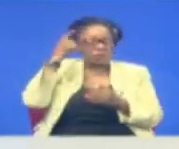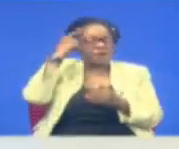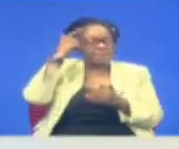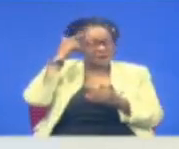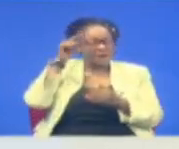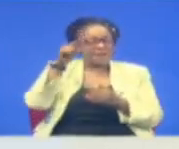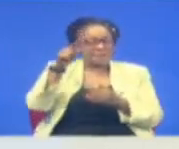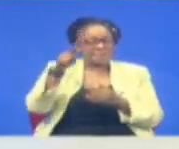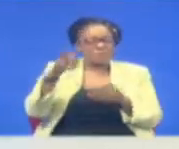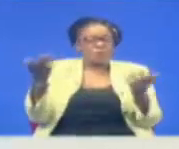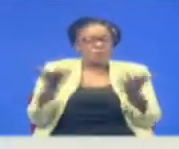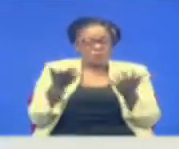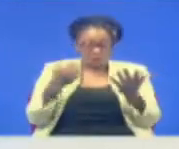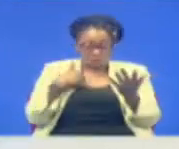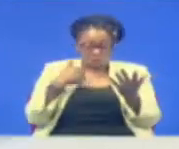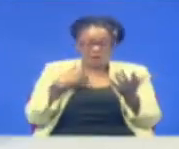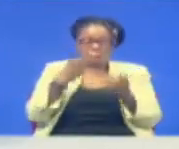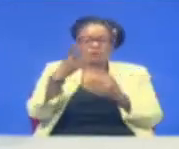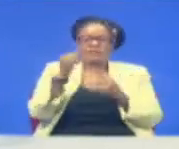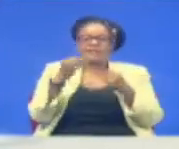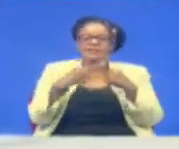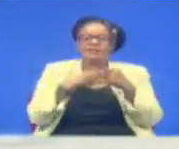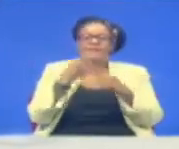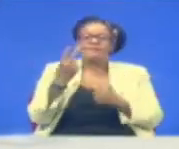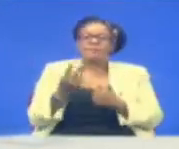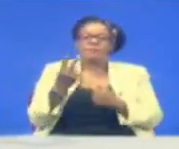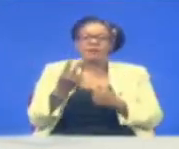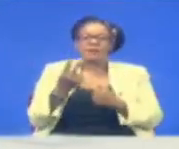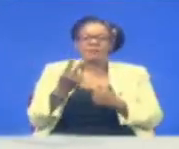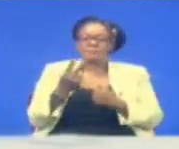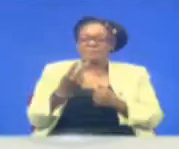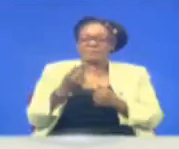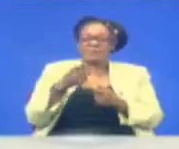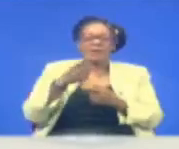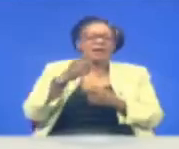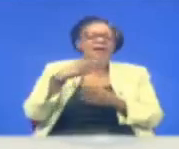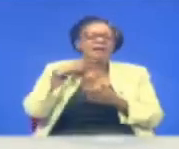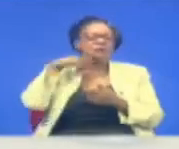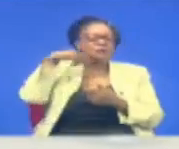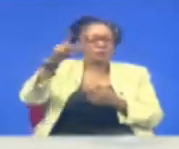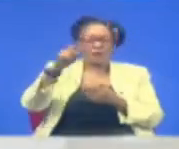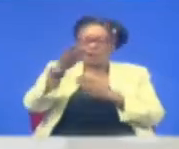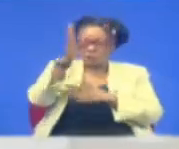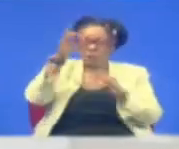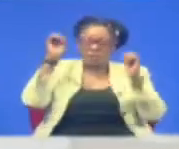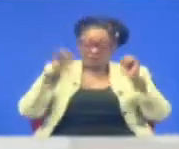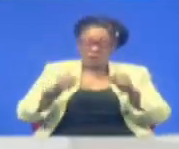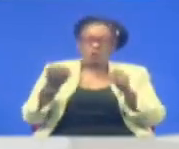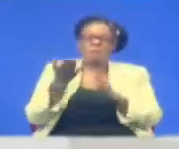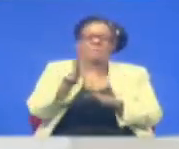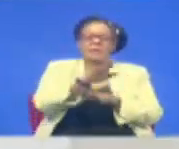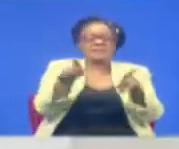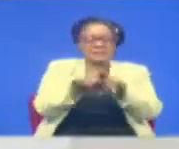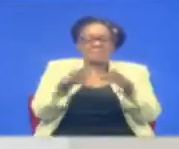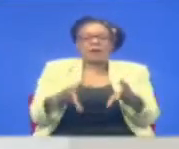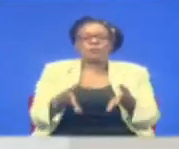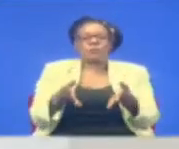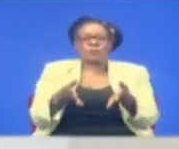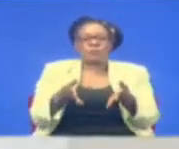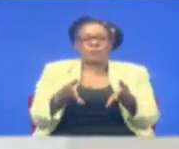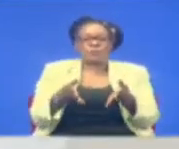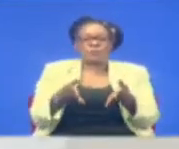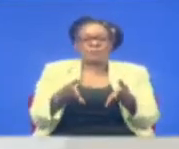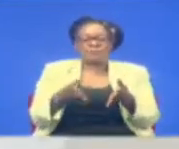in 2018, as of February, Nyasachiel Wanyalodo Kanyo anytime, Katasani. It should not be a finger pointing,